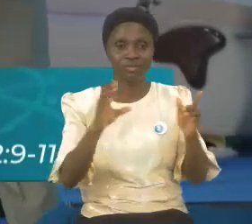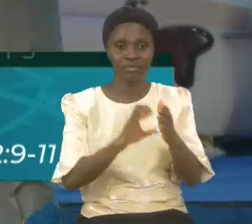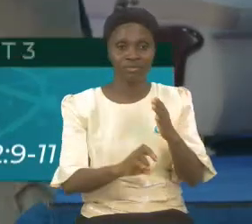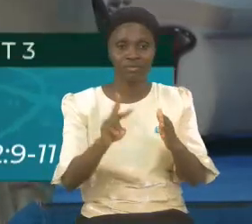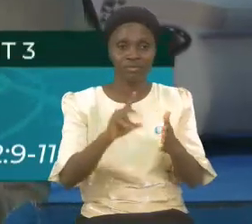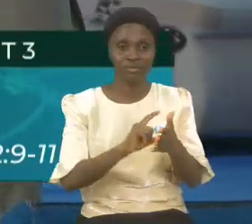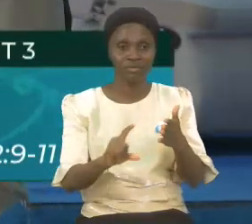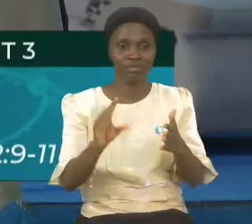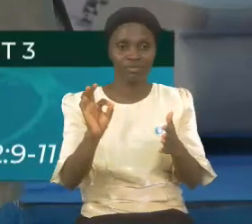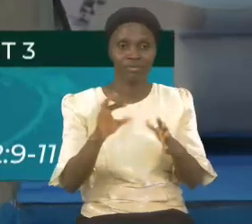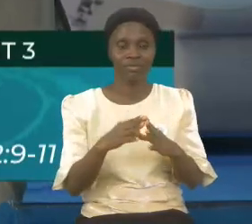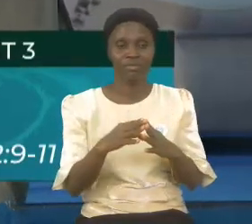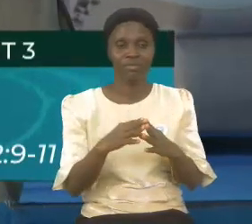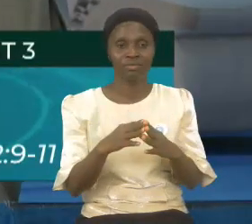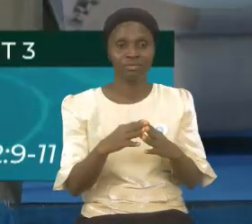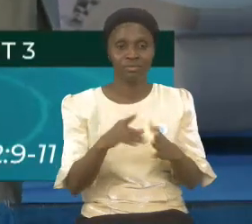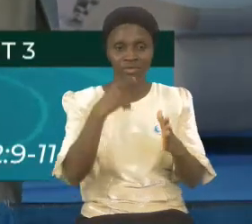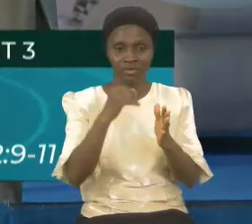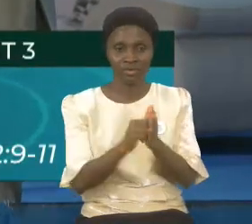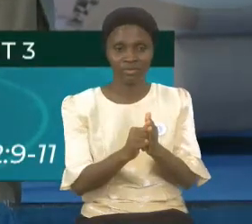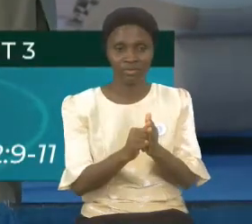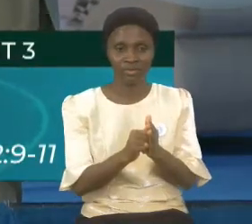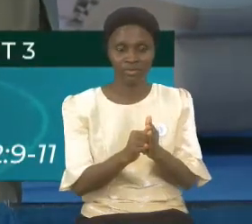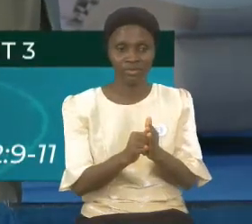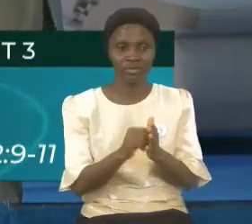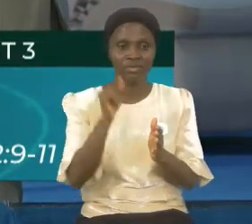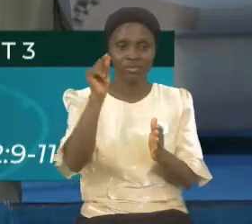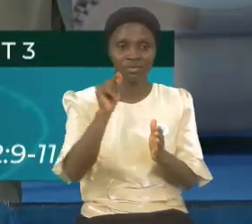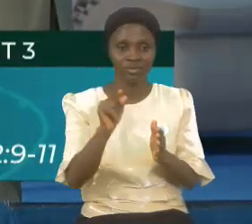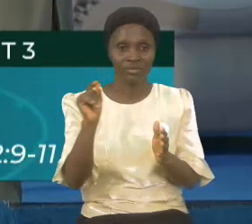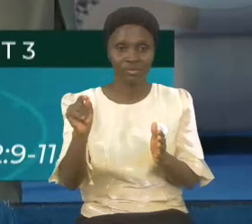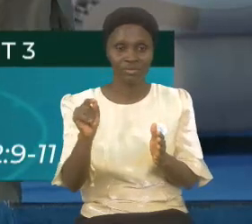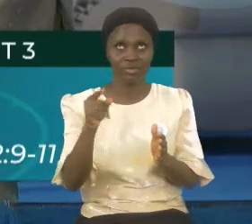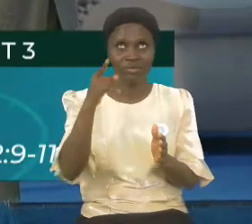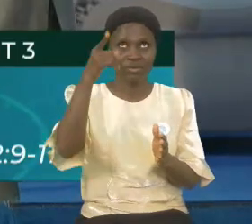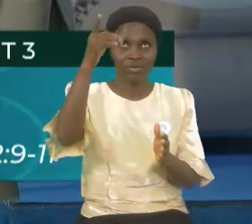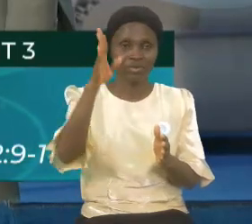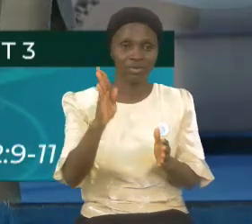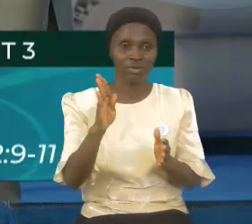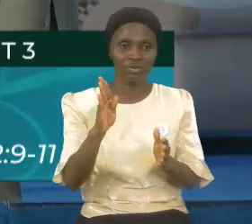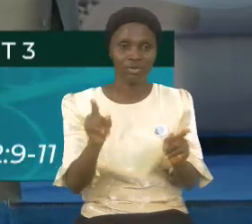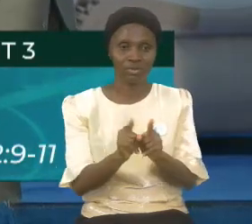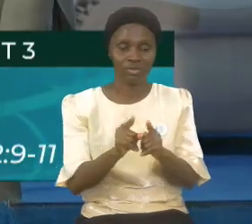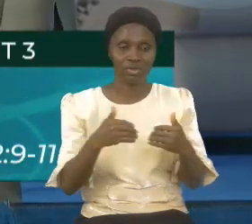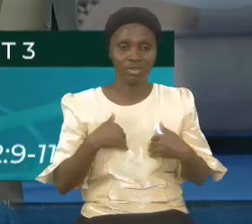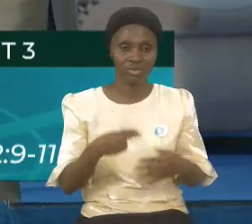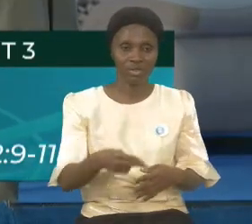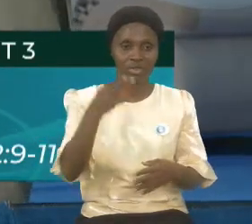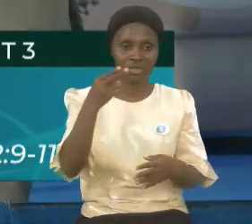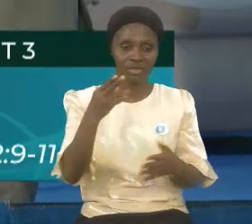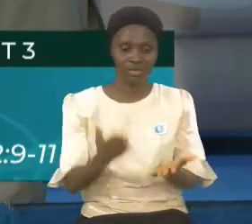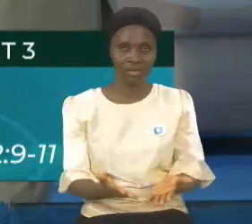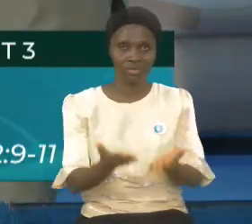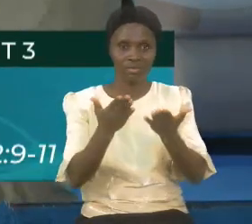at verse 9. It says, wherefore God also has highly exalted him